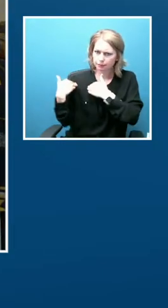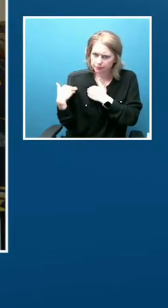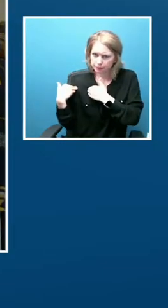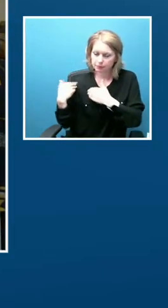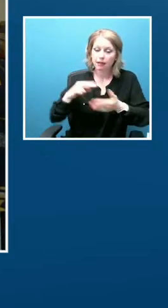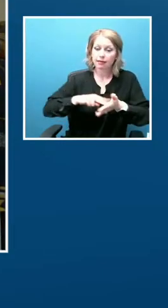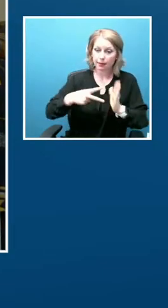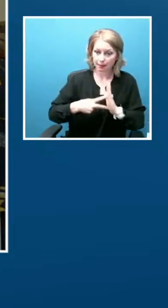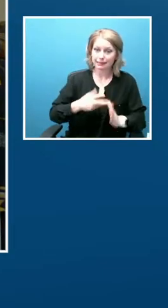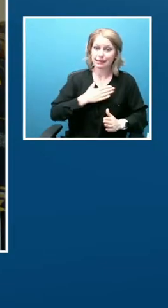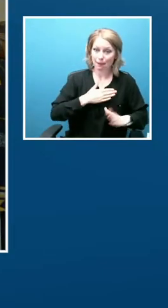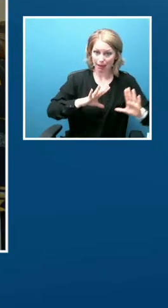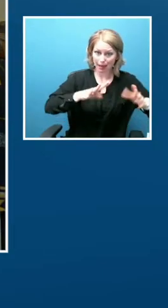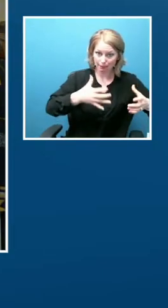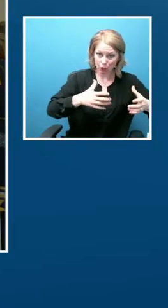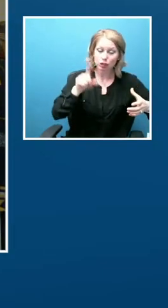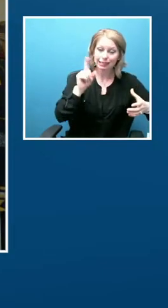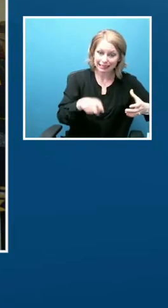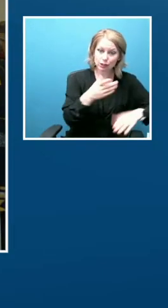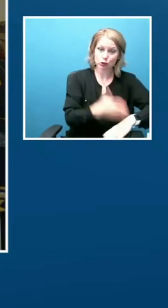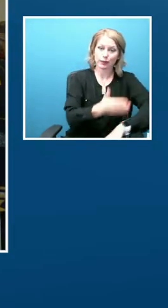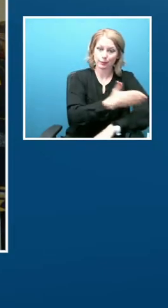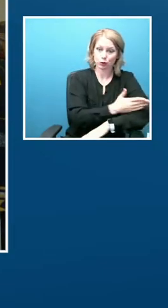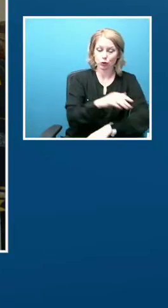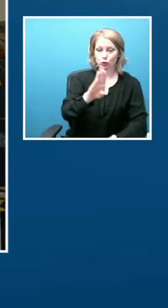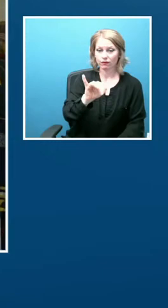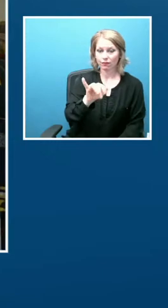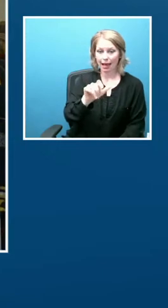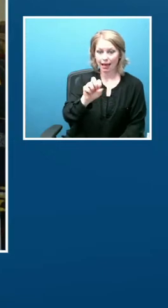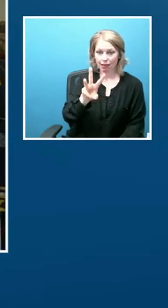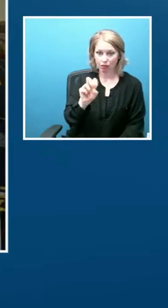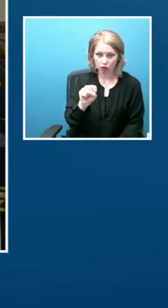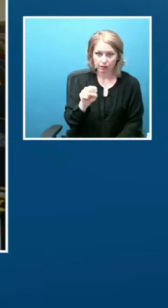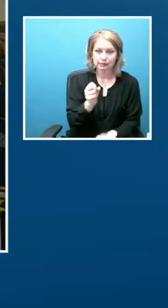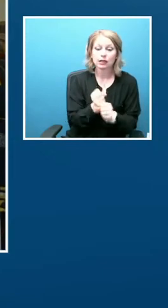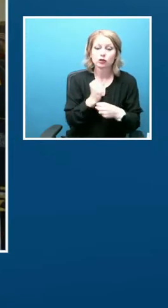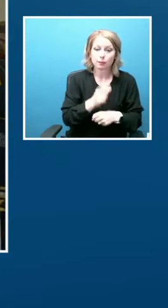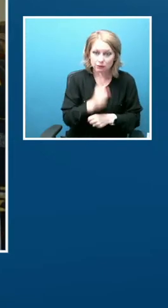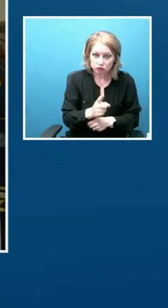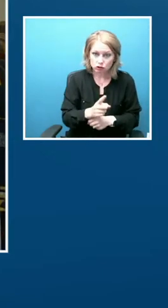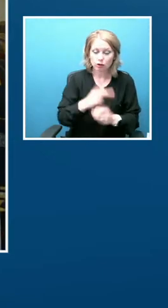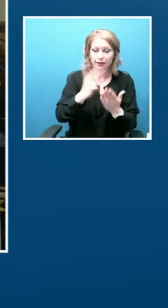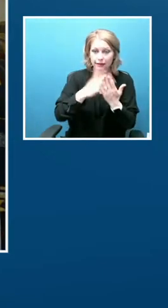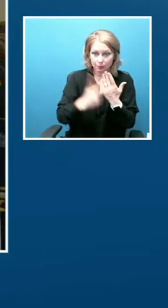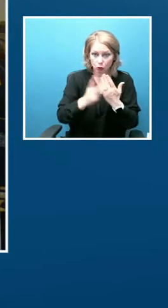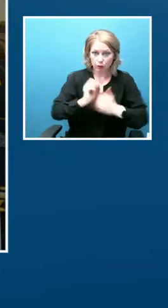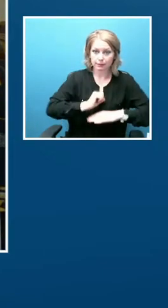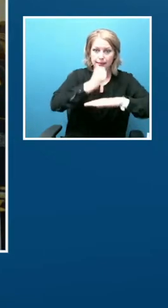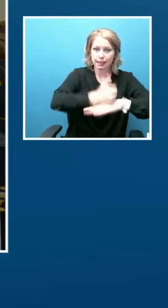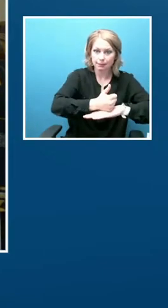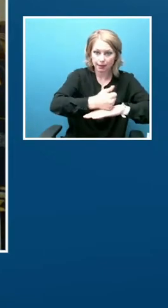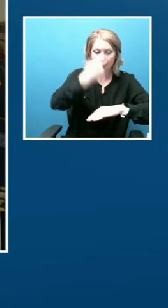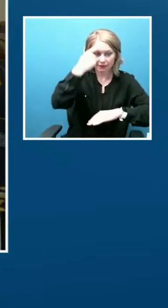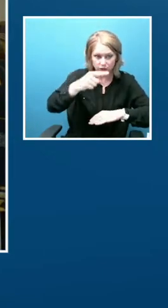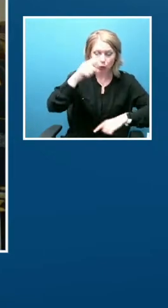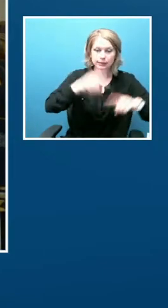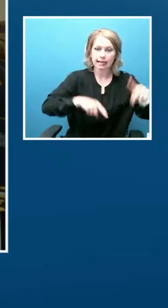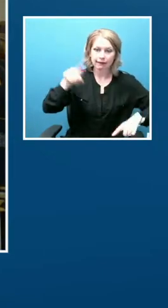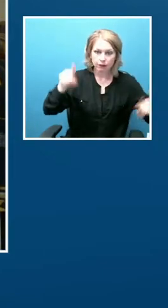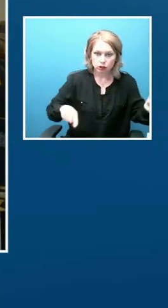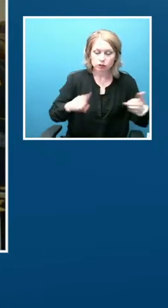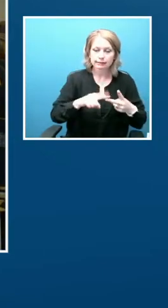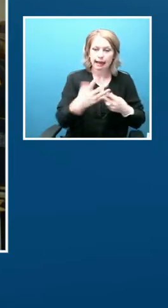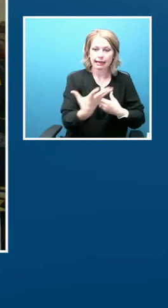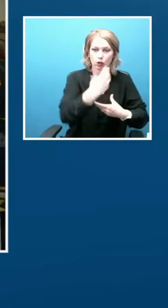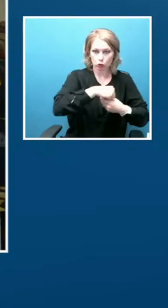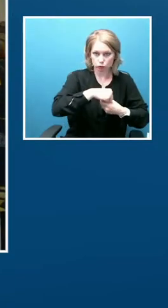efforts to improve our bylaws and ensure that we were implementing programs for a diverse and inclusive West Virginia